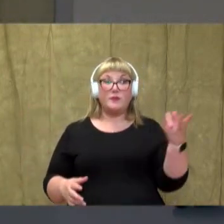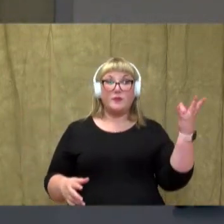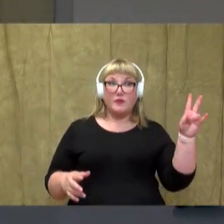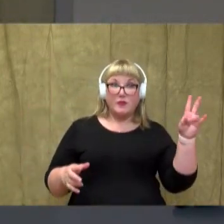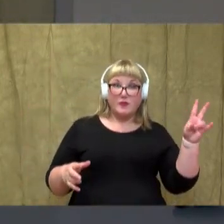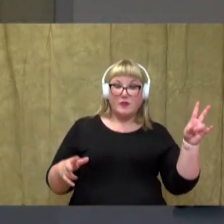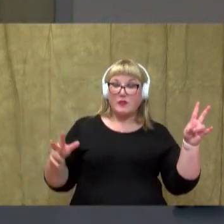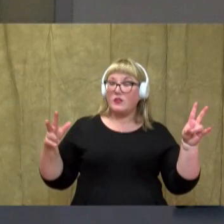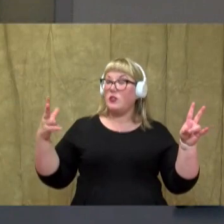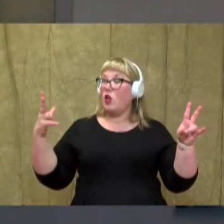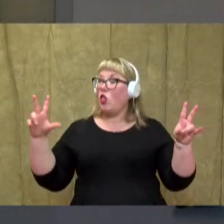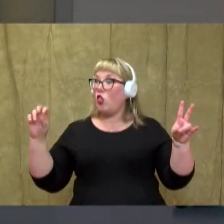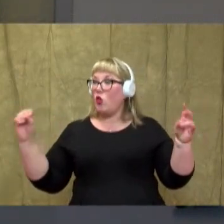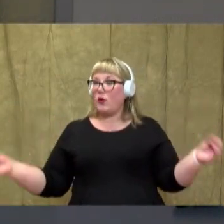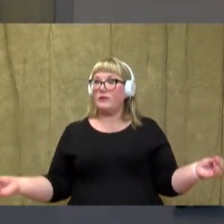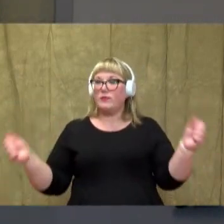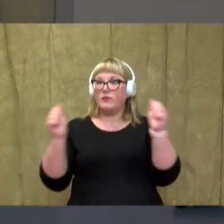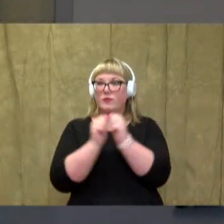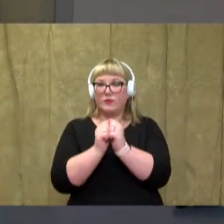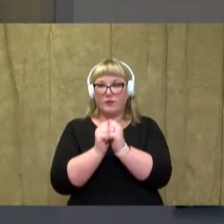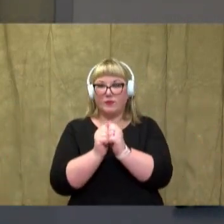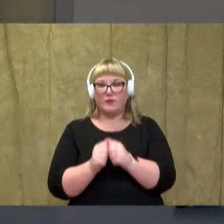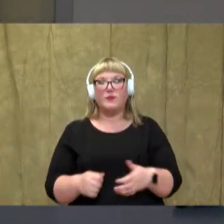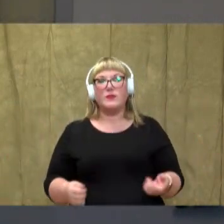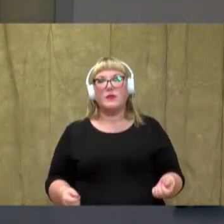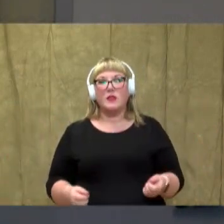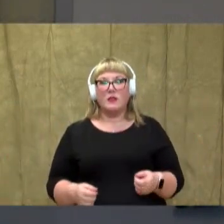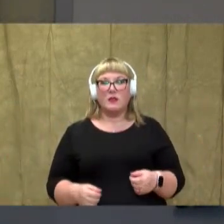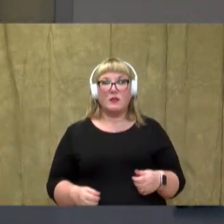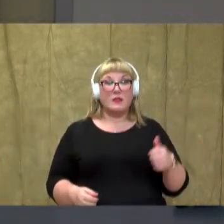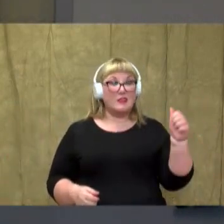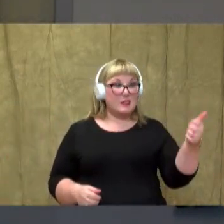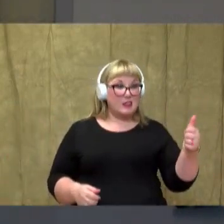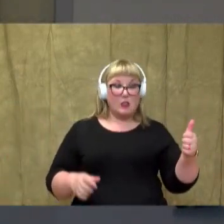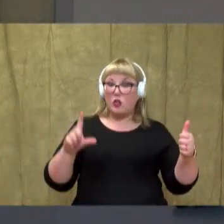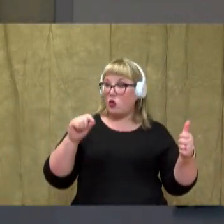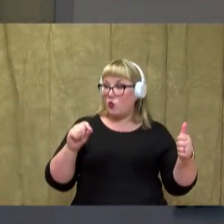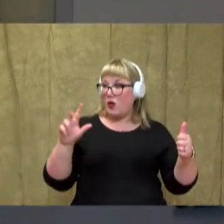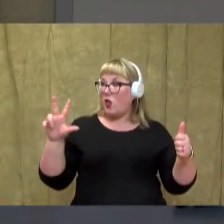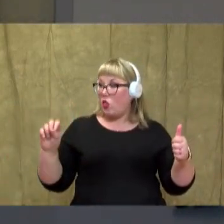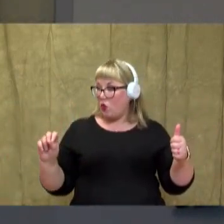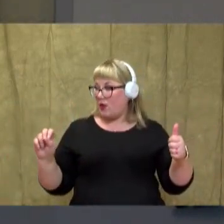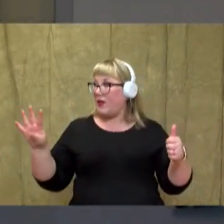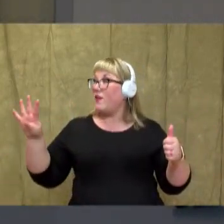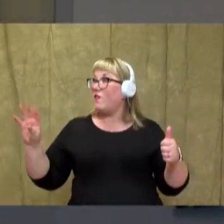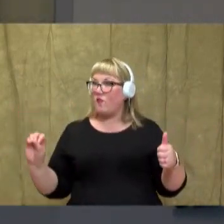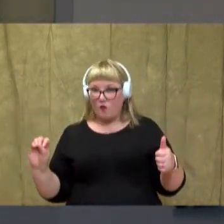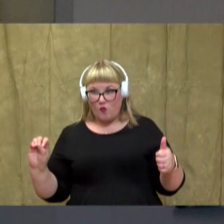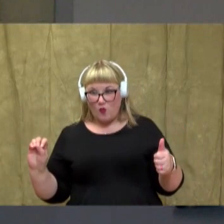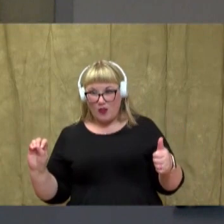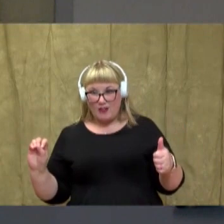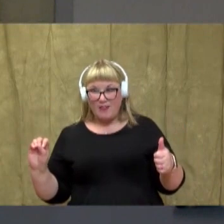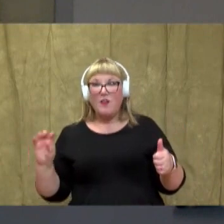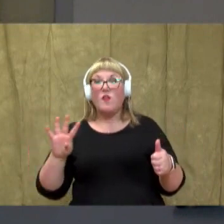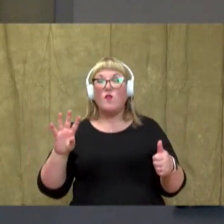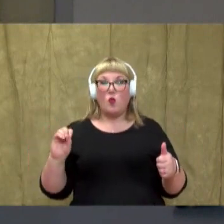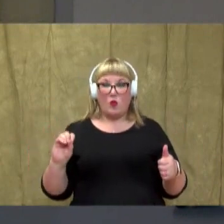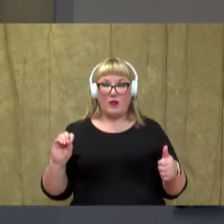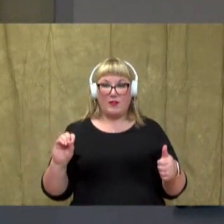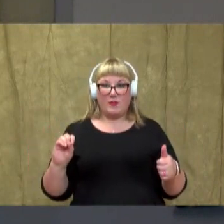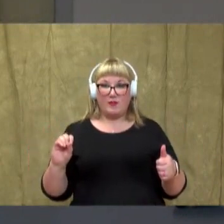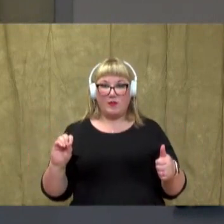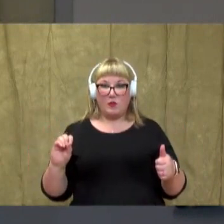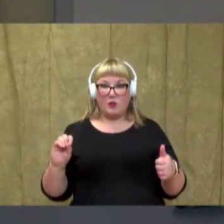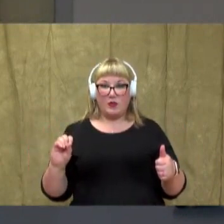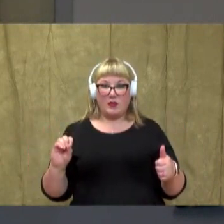17 plus 30. Let's count by tens. 10, 20, 30, 40.